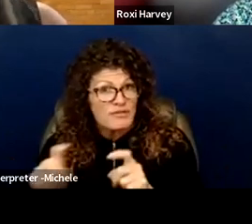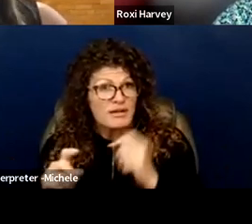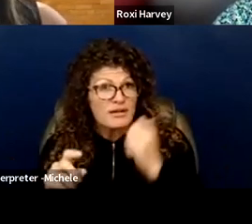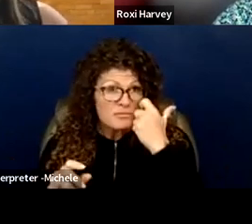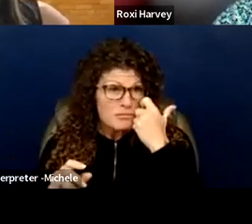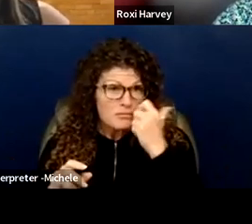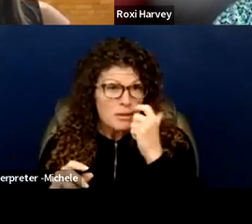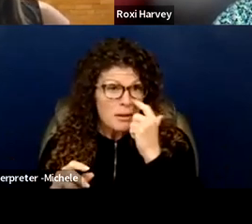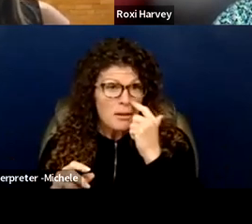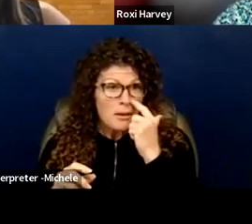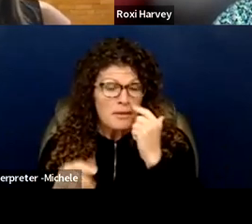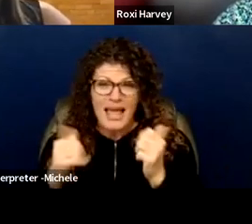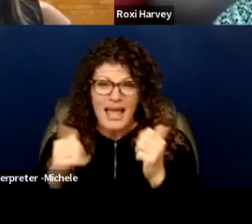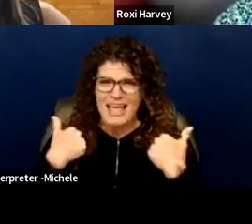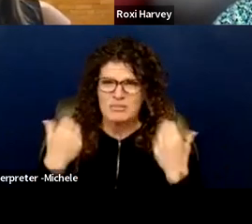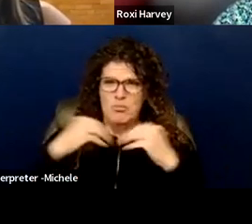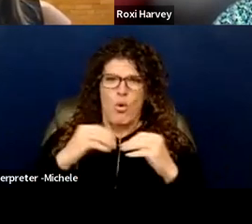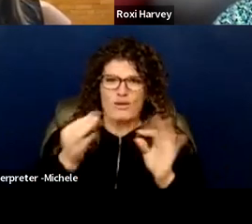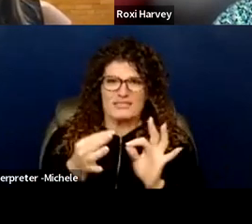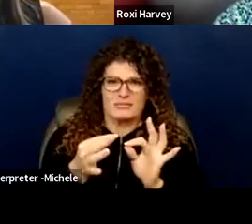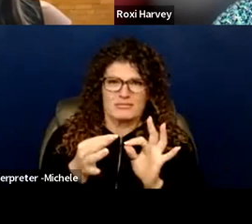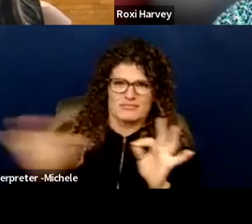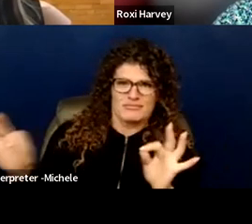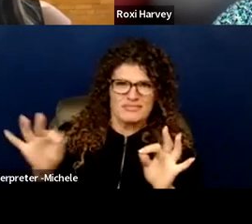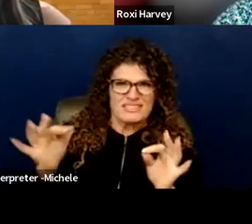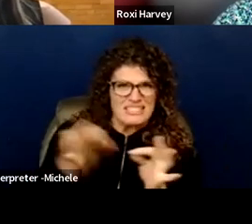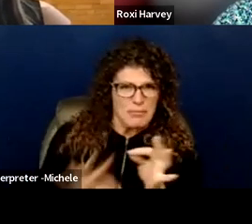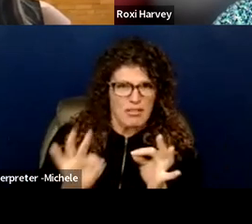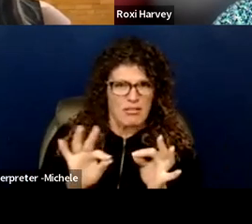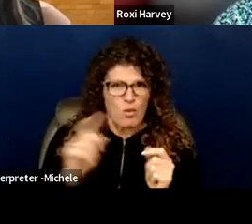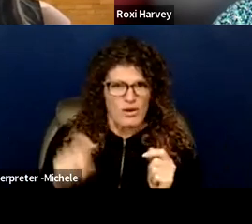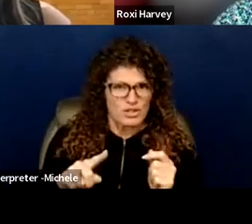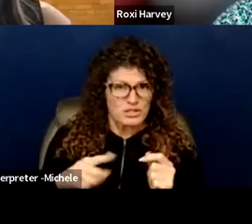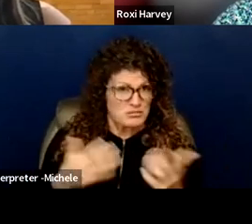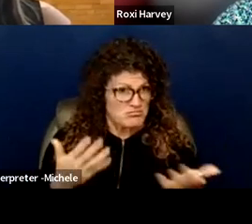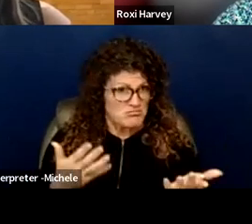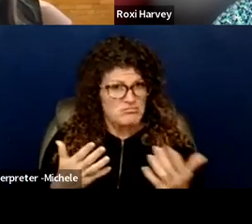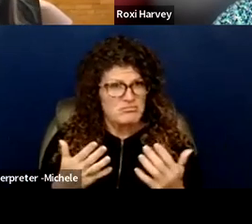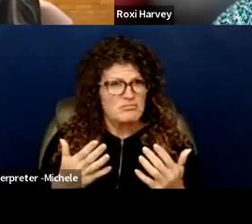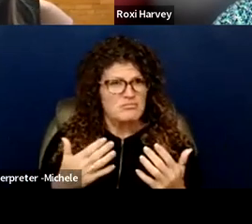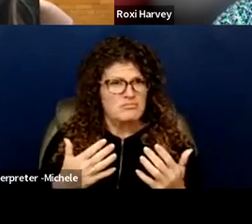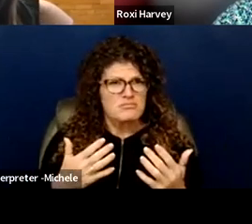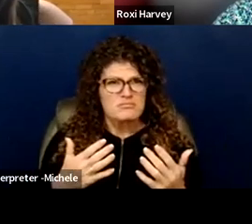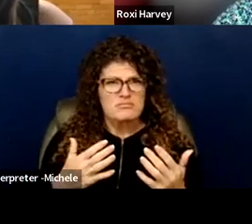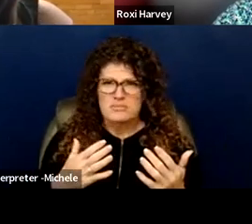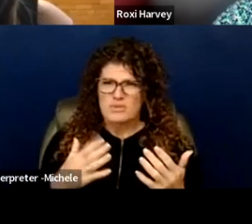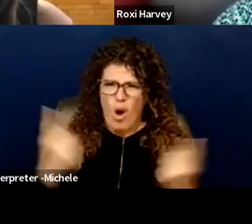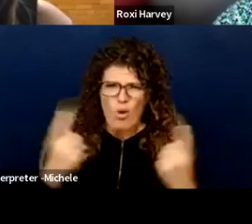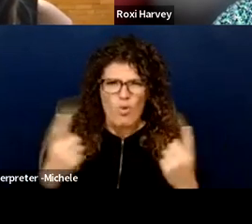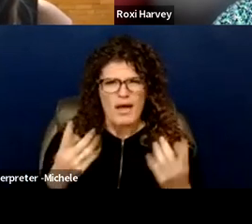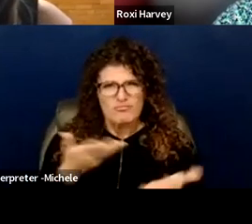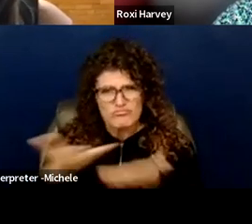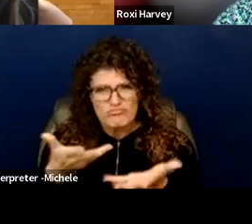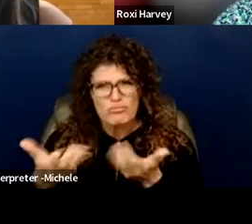very simple questions and what students really want to see. Because I think, again, conveying transparency to students is always